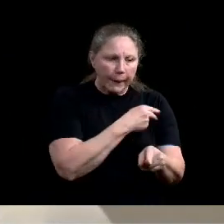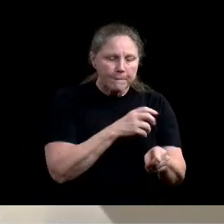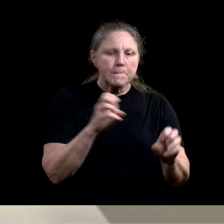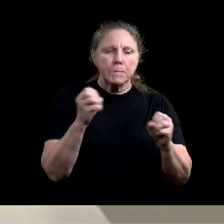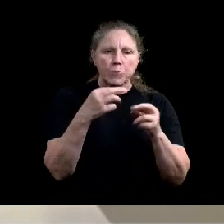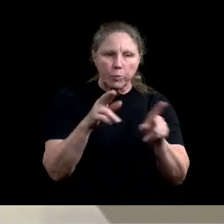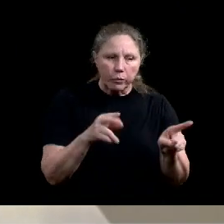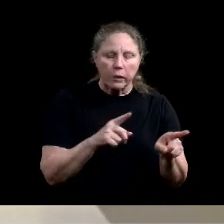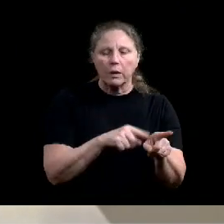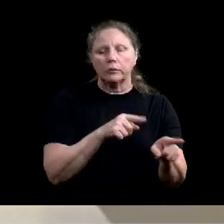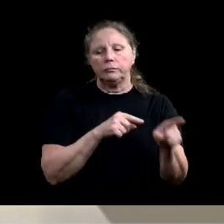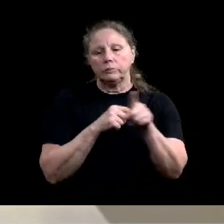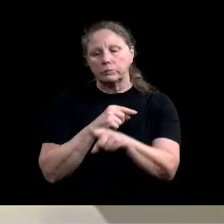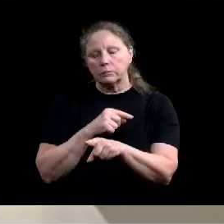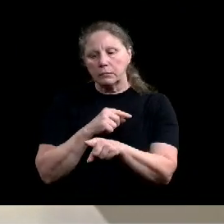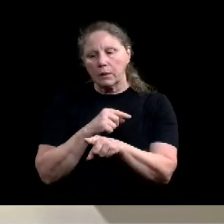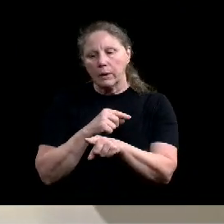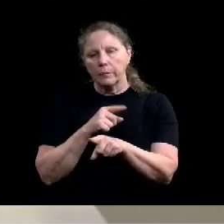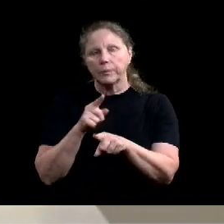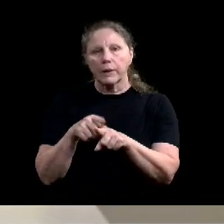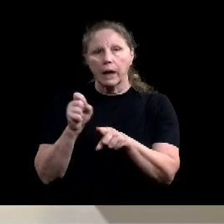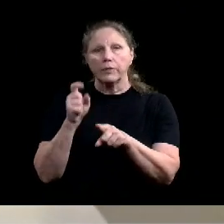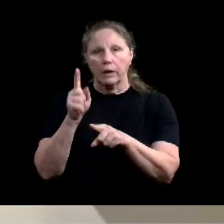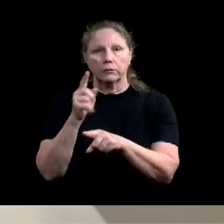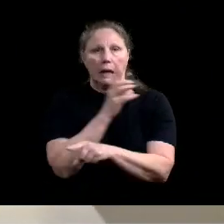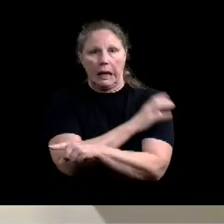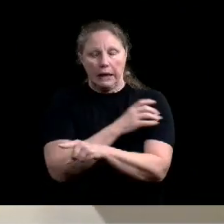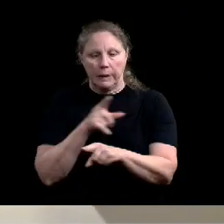clinics, is a total of